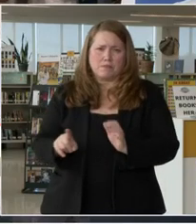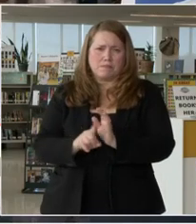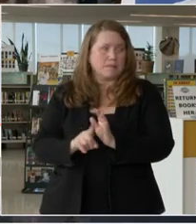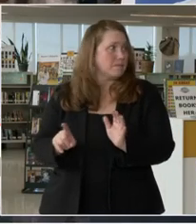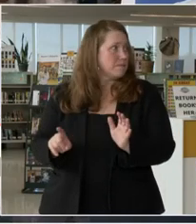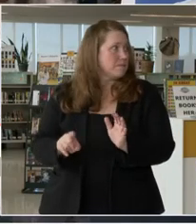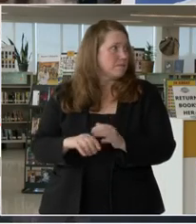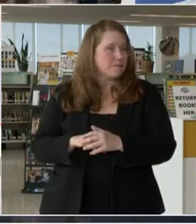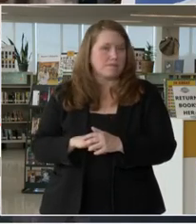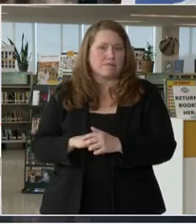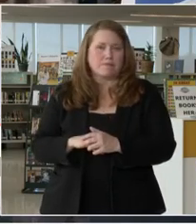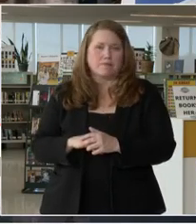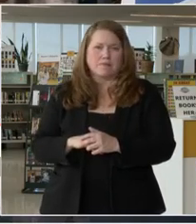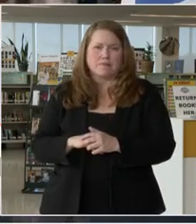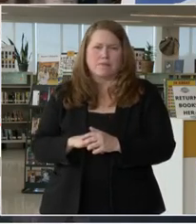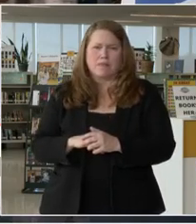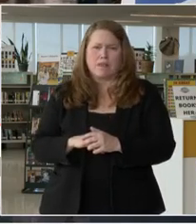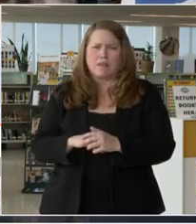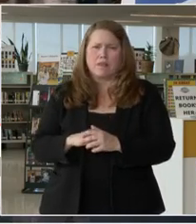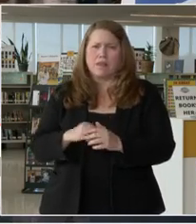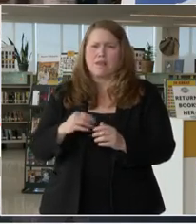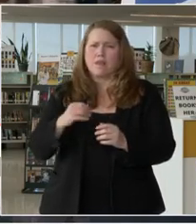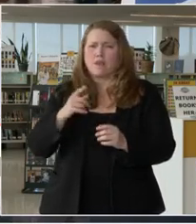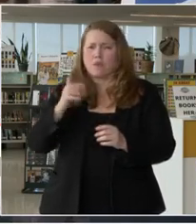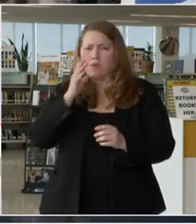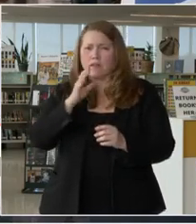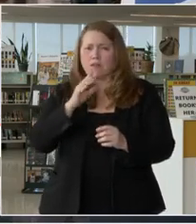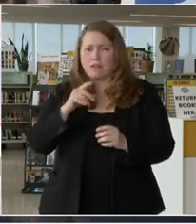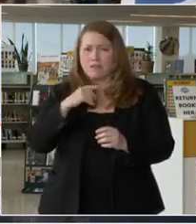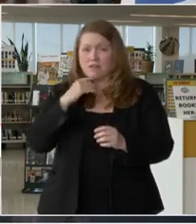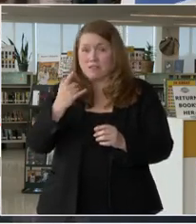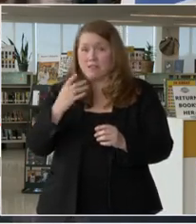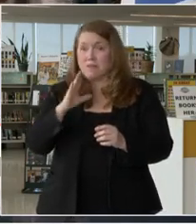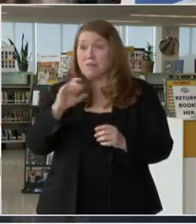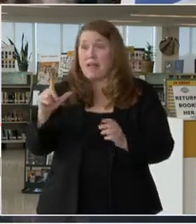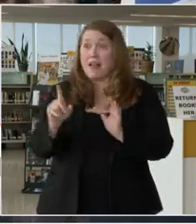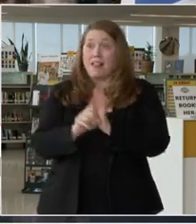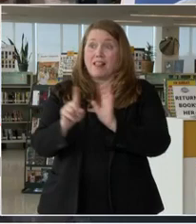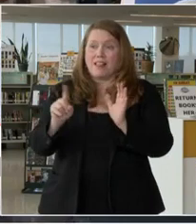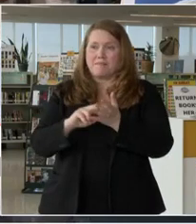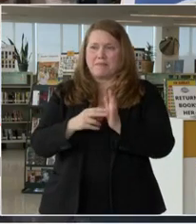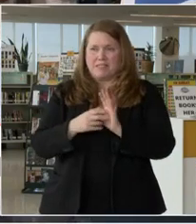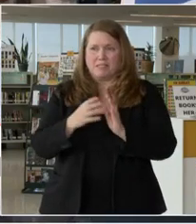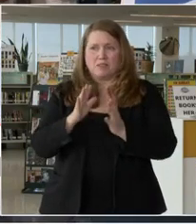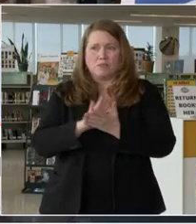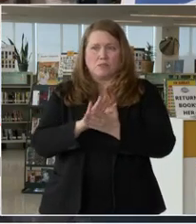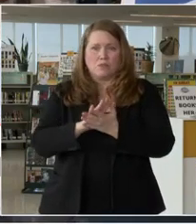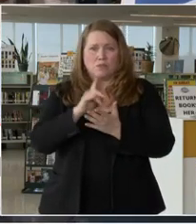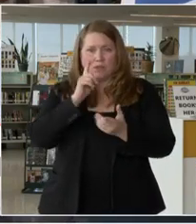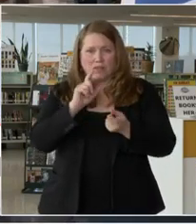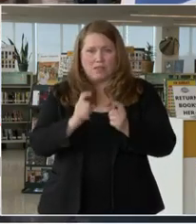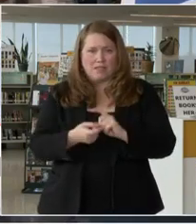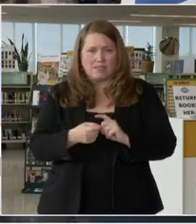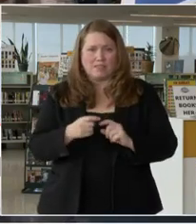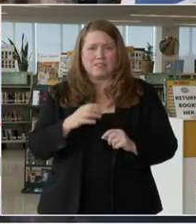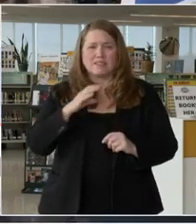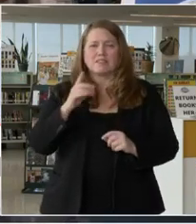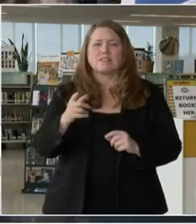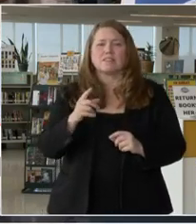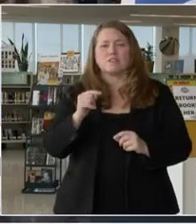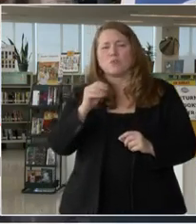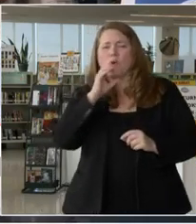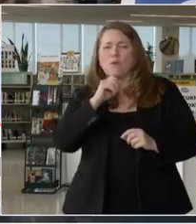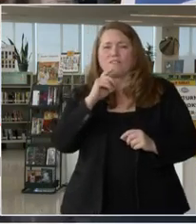Mark, I know you've been out of school for a while, but that just means class is going to change, man. It's okay. Also too old for the cadet program.